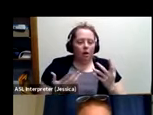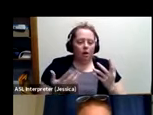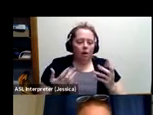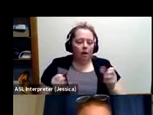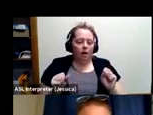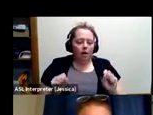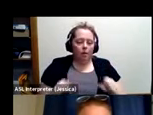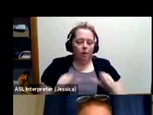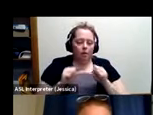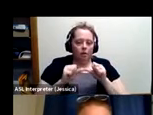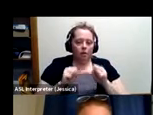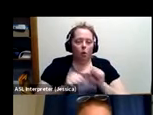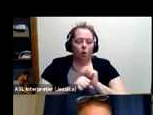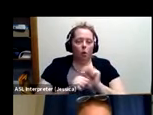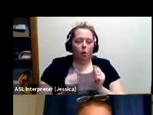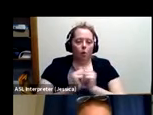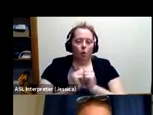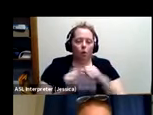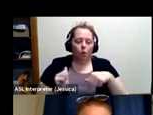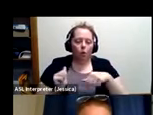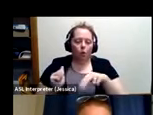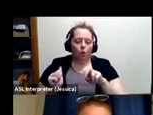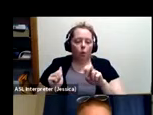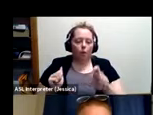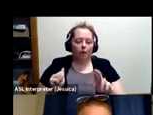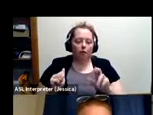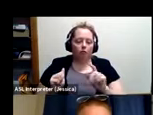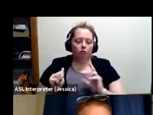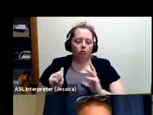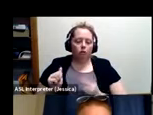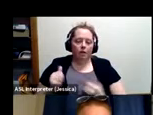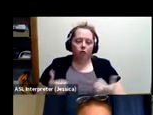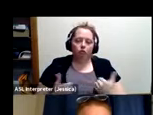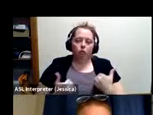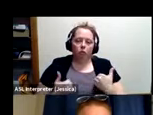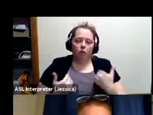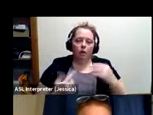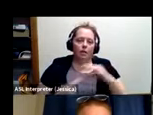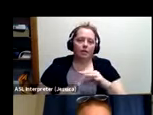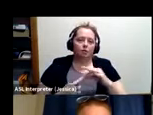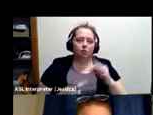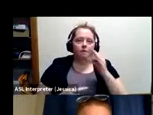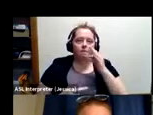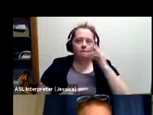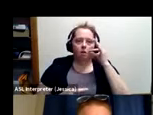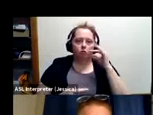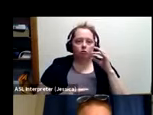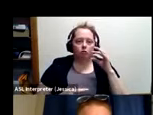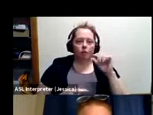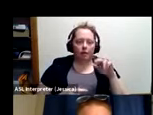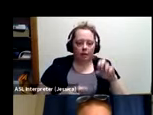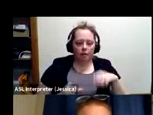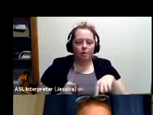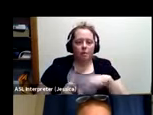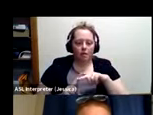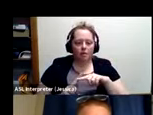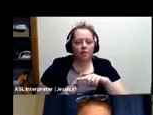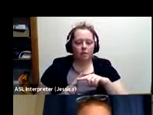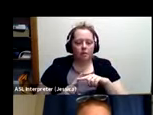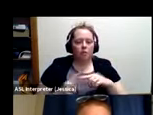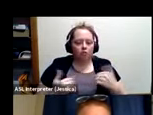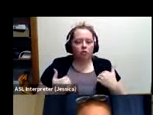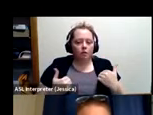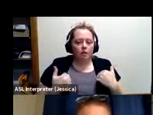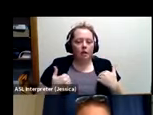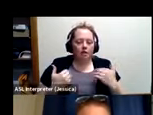are affected by multiple systems, particularly foster care and juvenile justice. So I'm able to reach youth who are locked into congregate